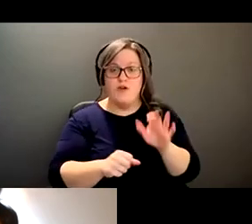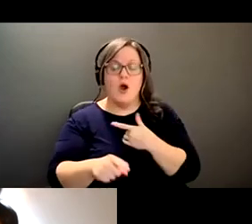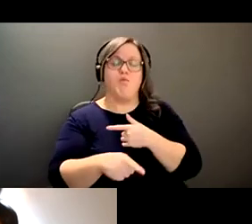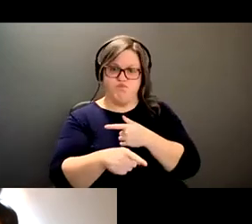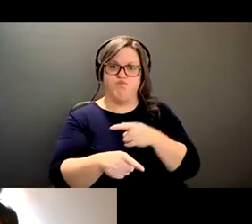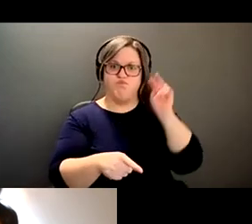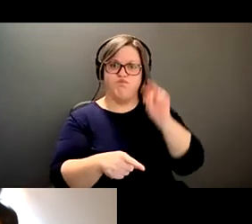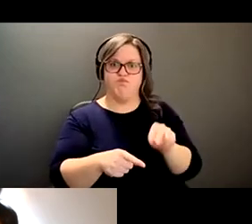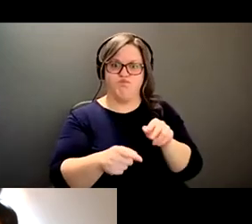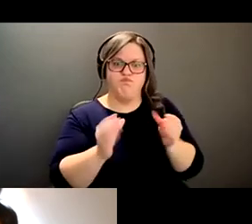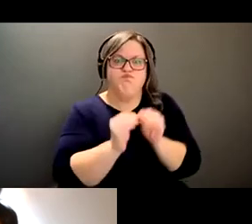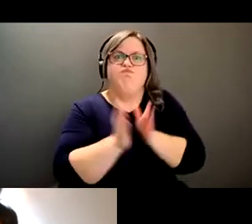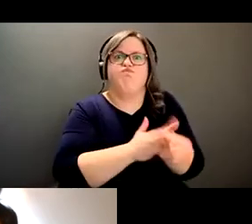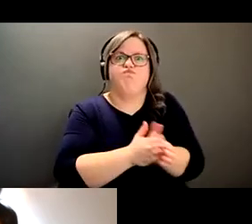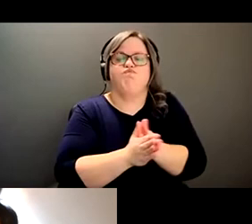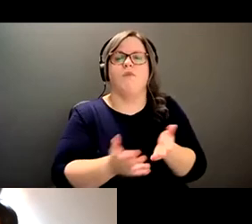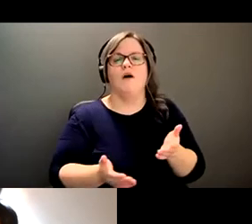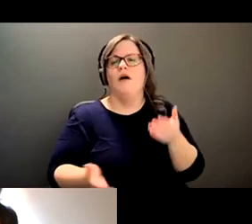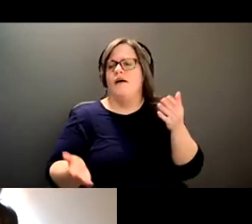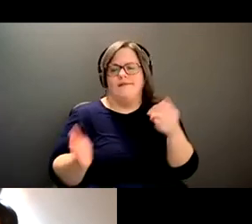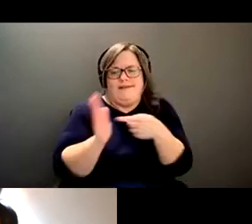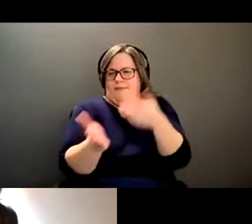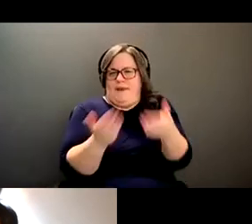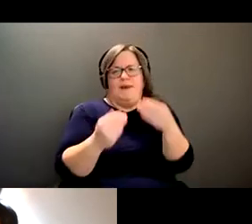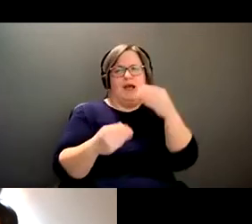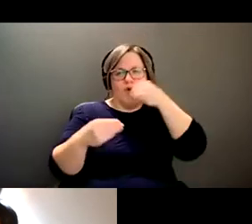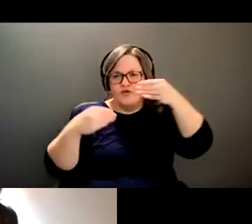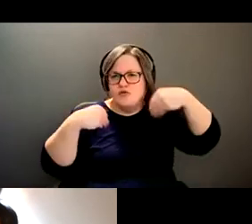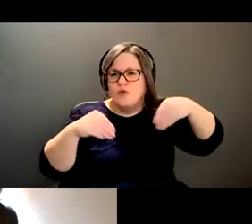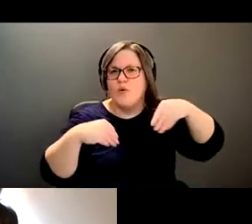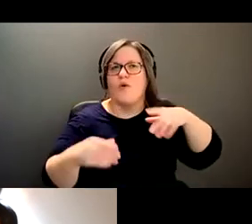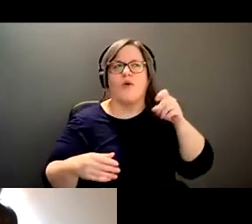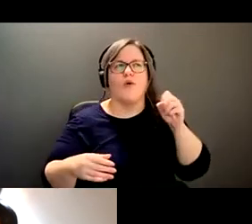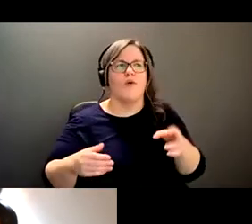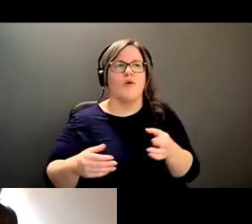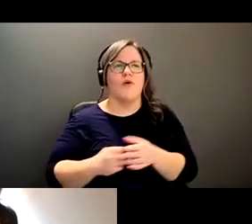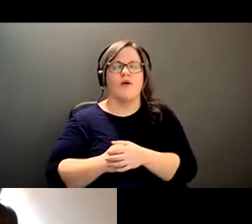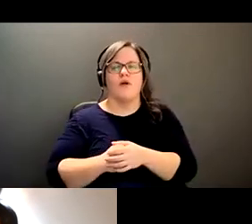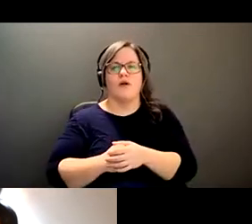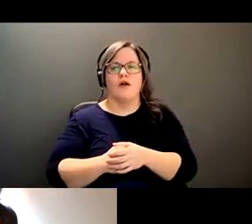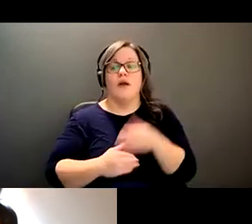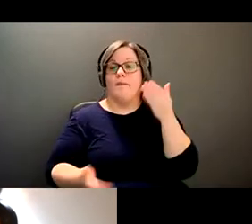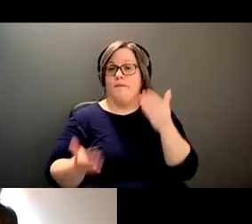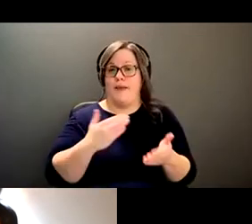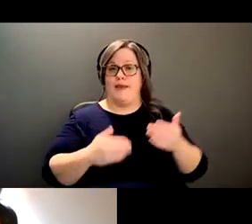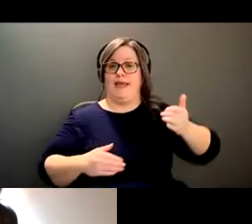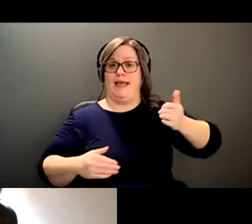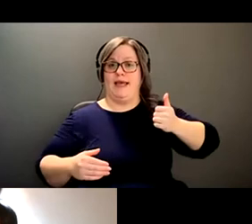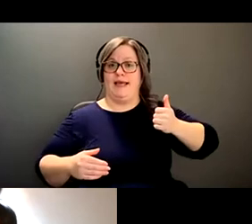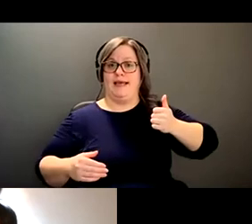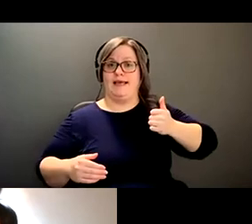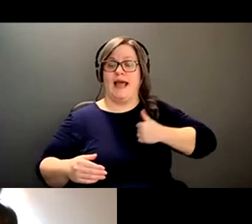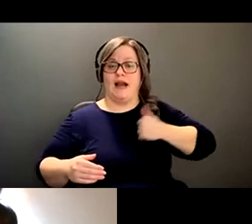Oh, even if it's a mutual or if it's a grocery store, you know, I mean, just thinking about even lockdowns where certain parts of the countries, the only things that were open were